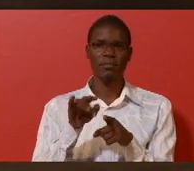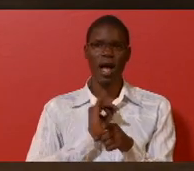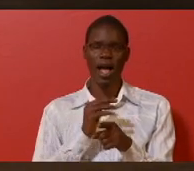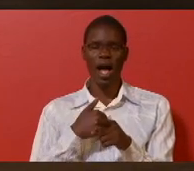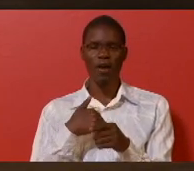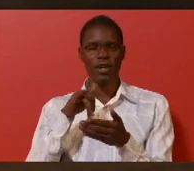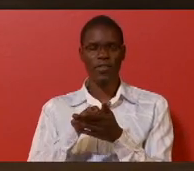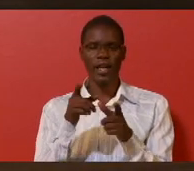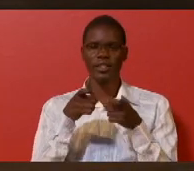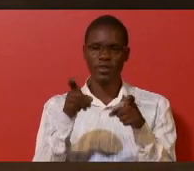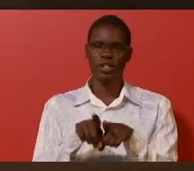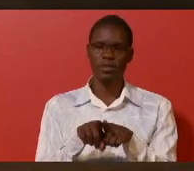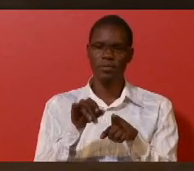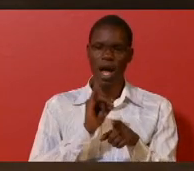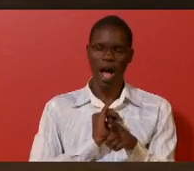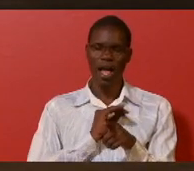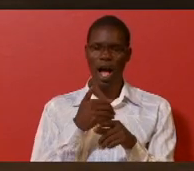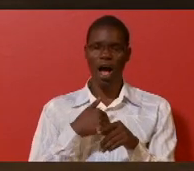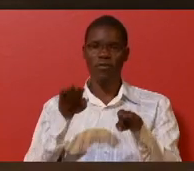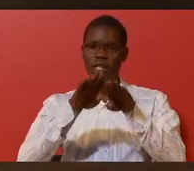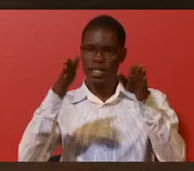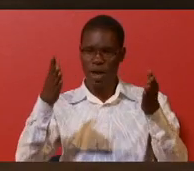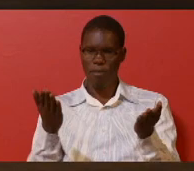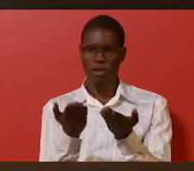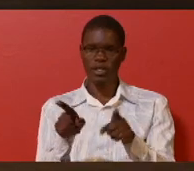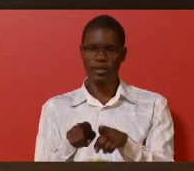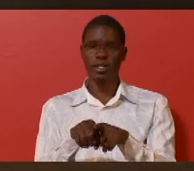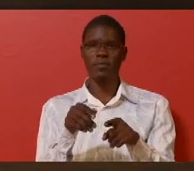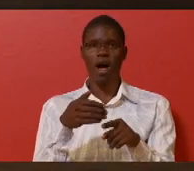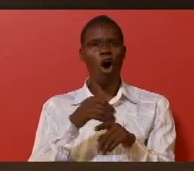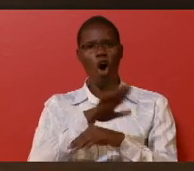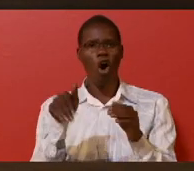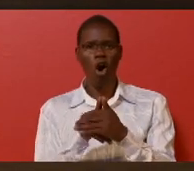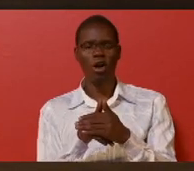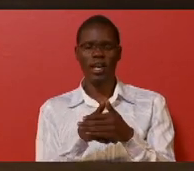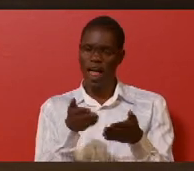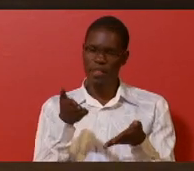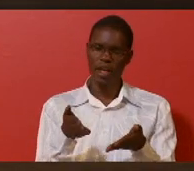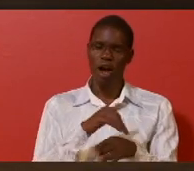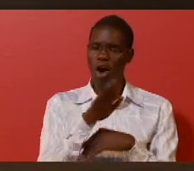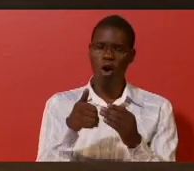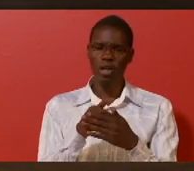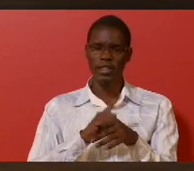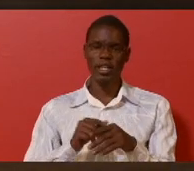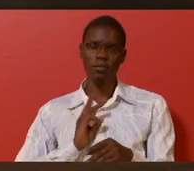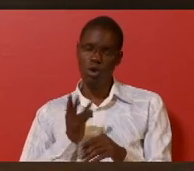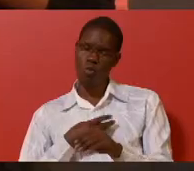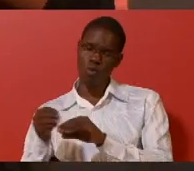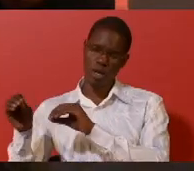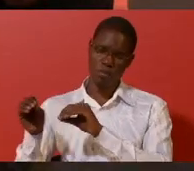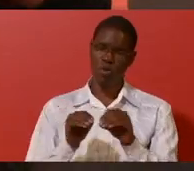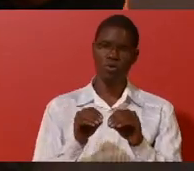I still have the box, and I still have the ribbon. And every single time we move,